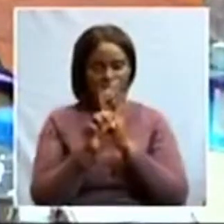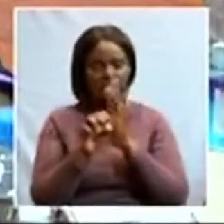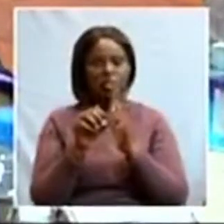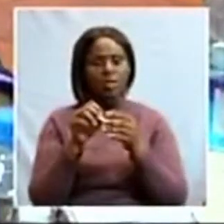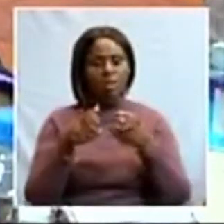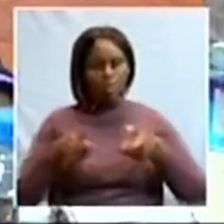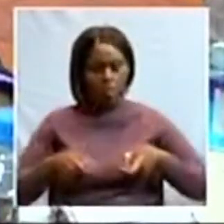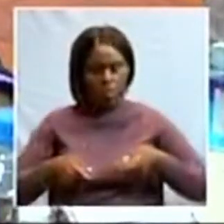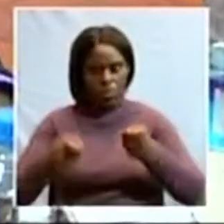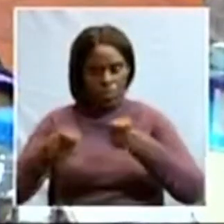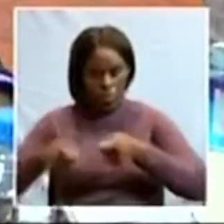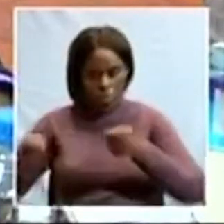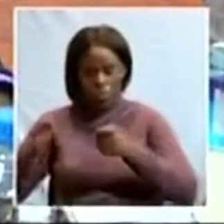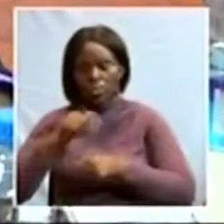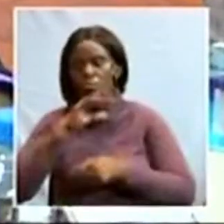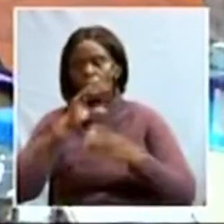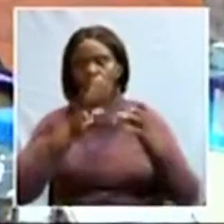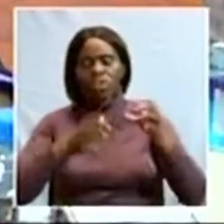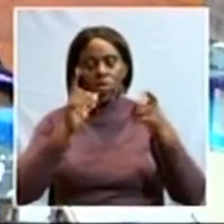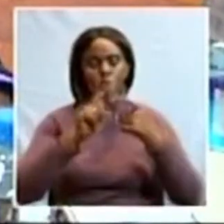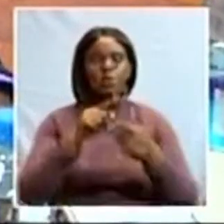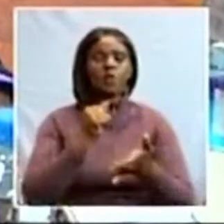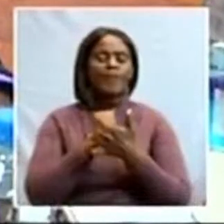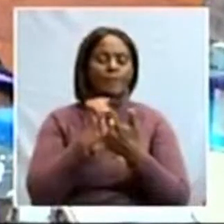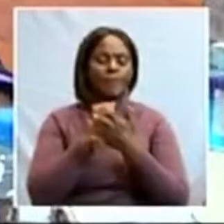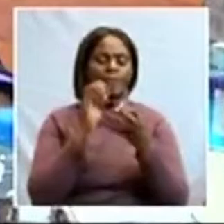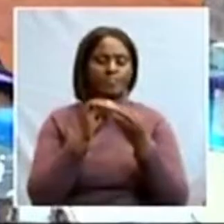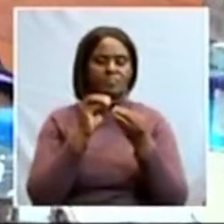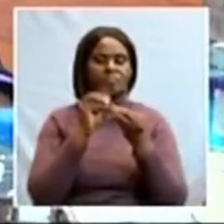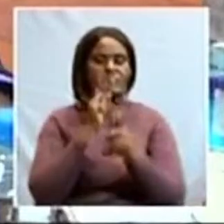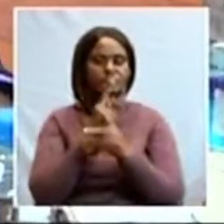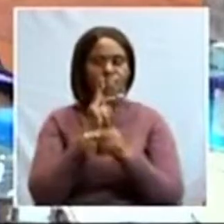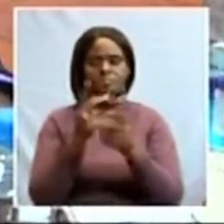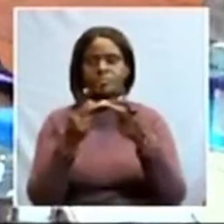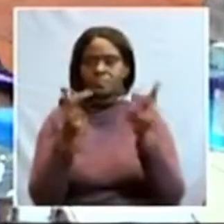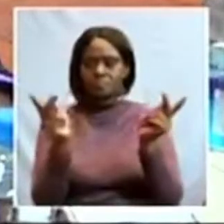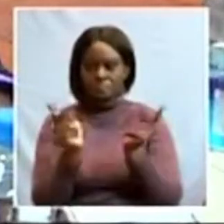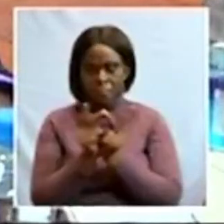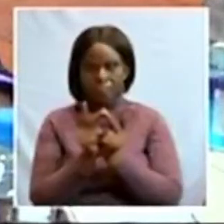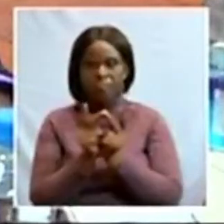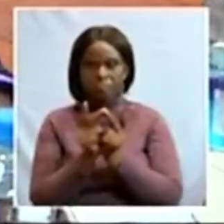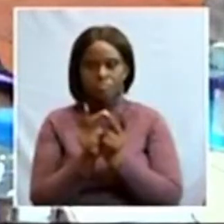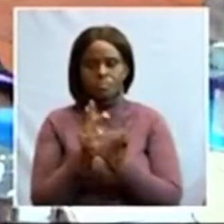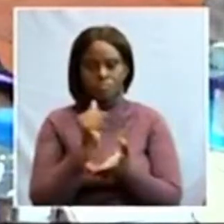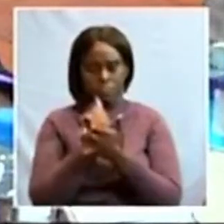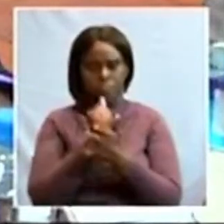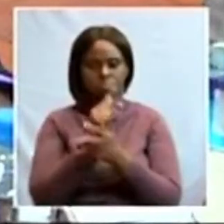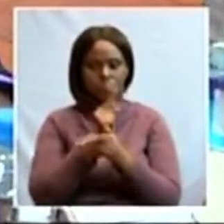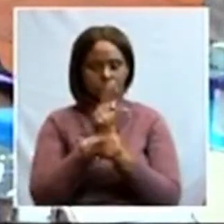lawnmower, waste bins to help in maintaining the surroundings.